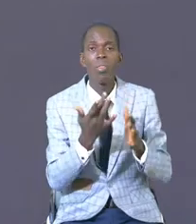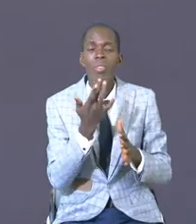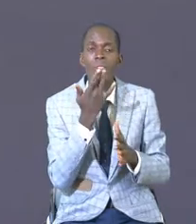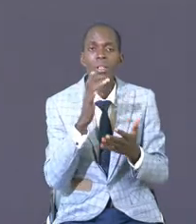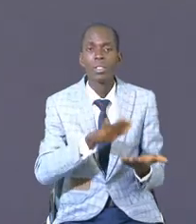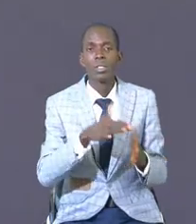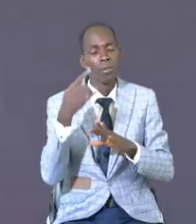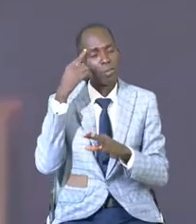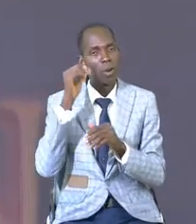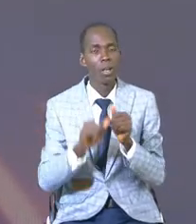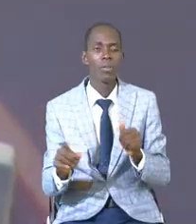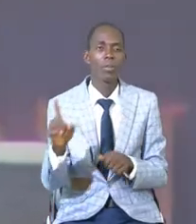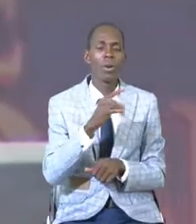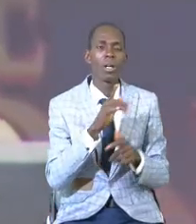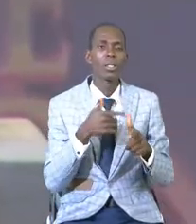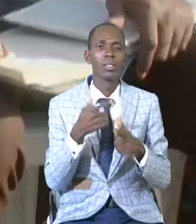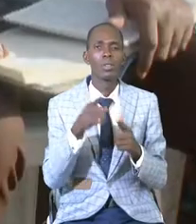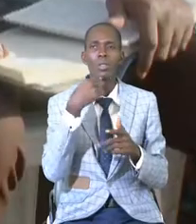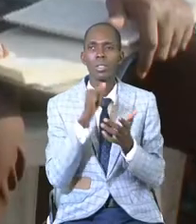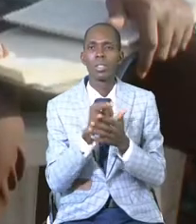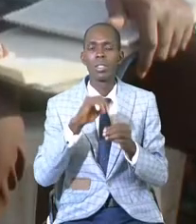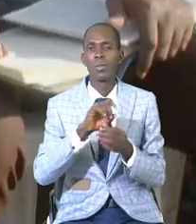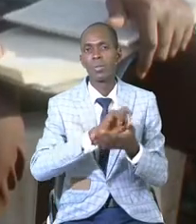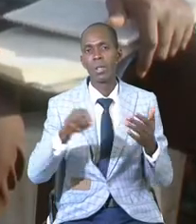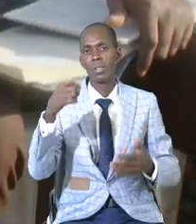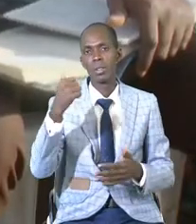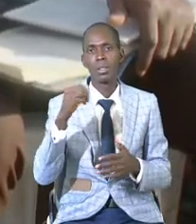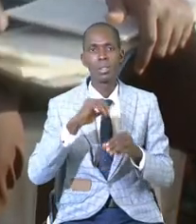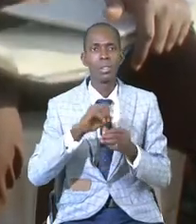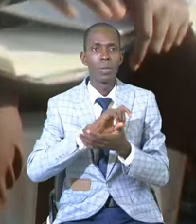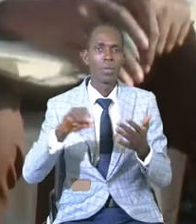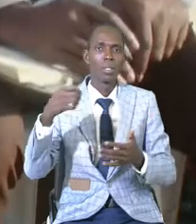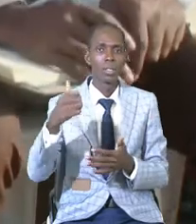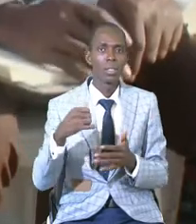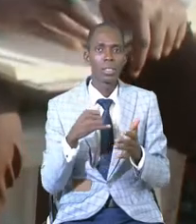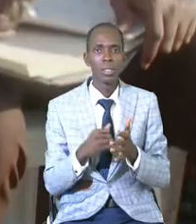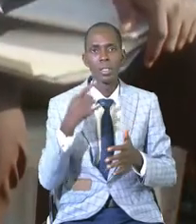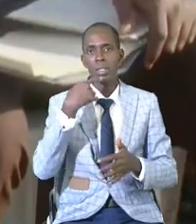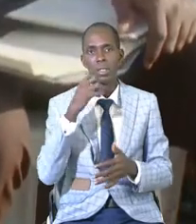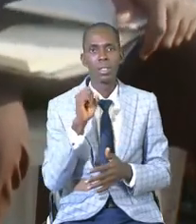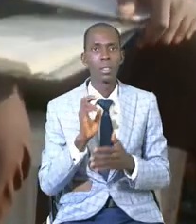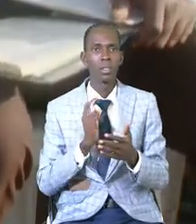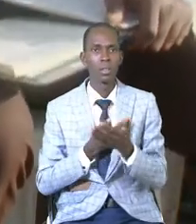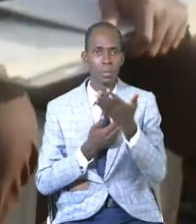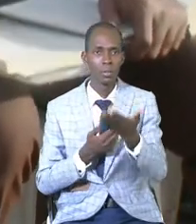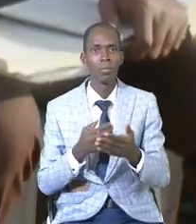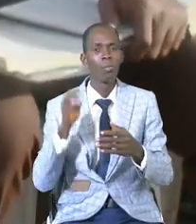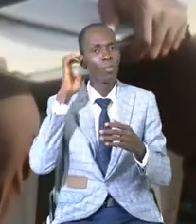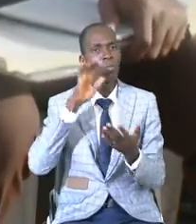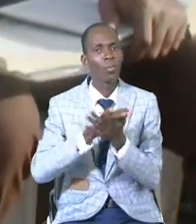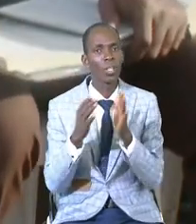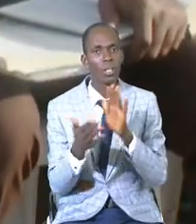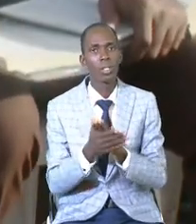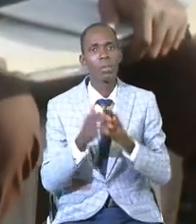man. And then it says in verse 10, it tells us, for it became him for whom